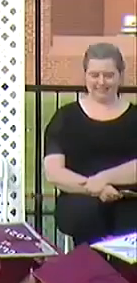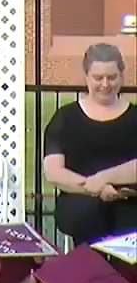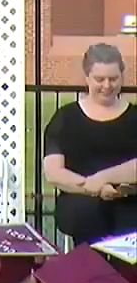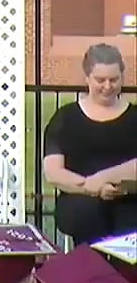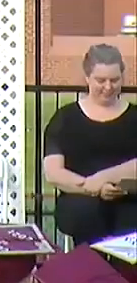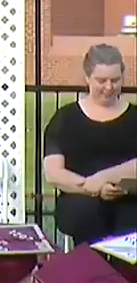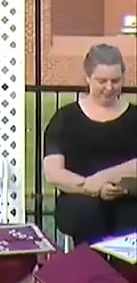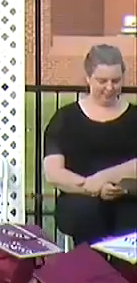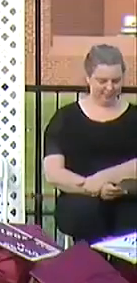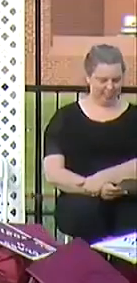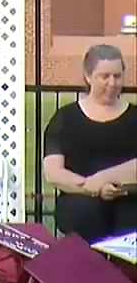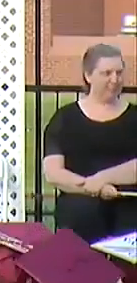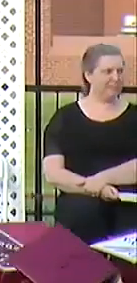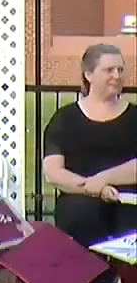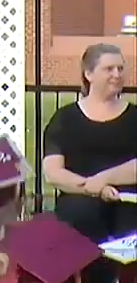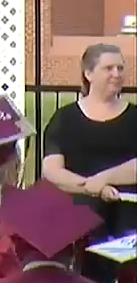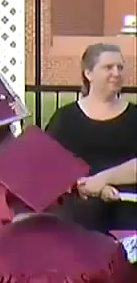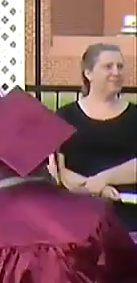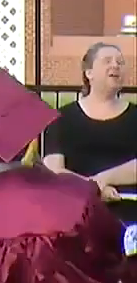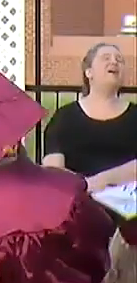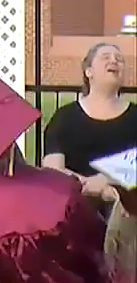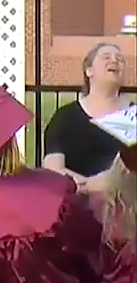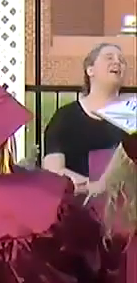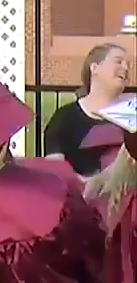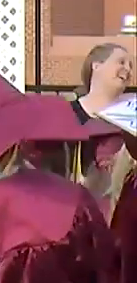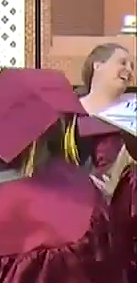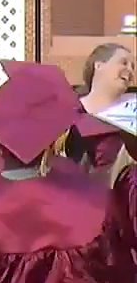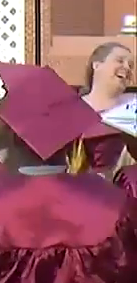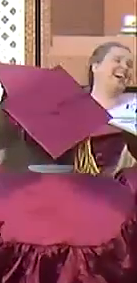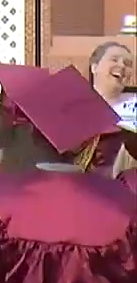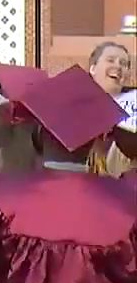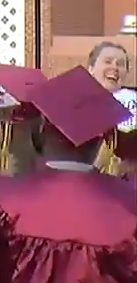Clay Jesse Willis Swan.